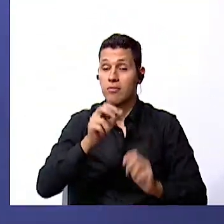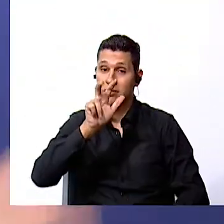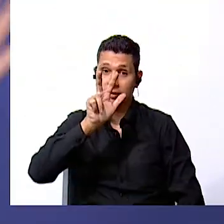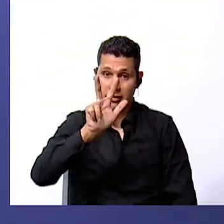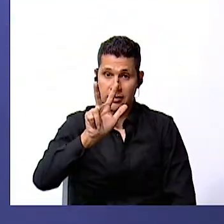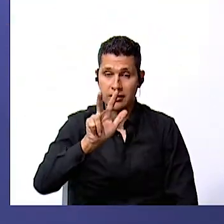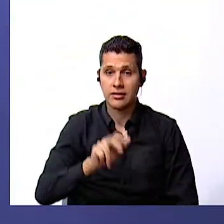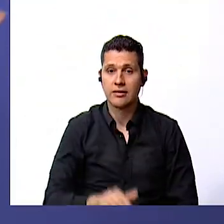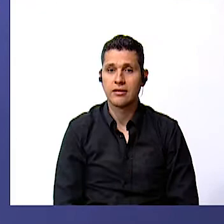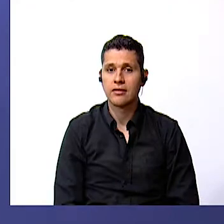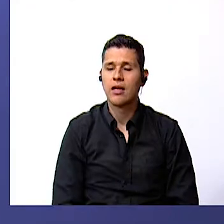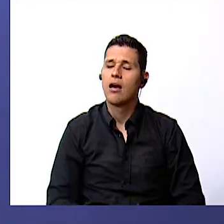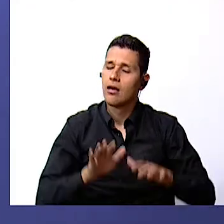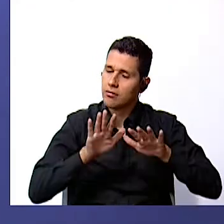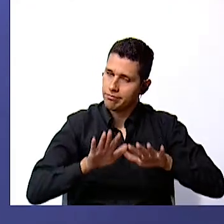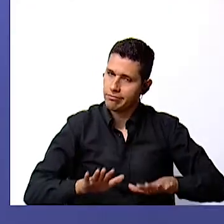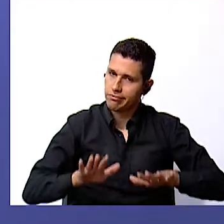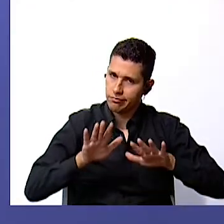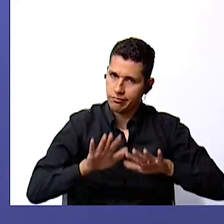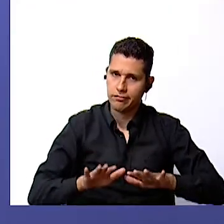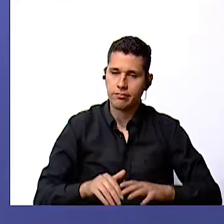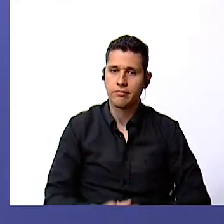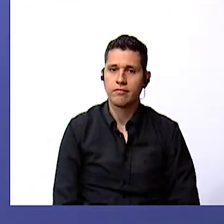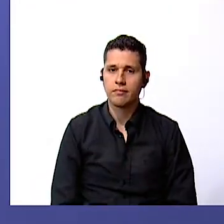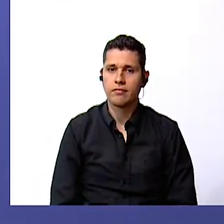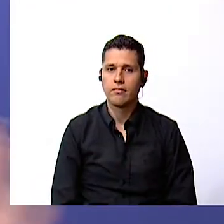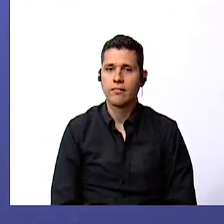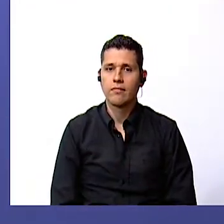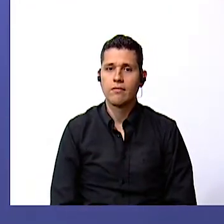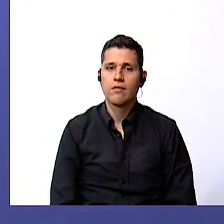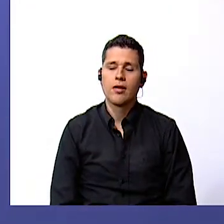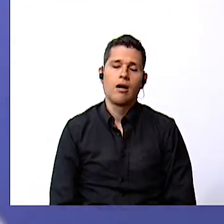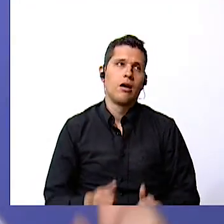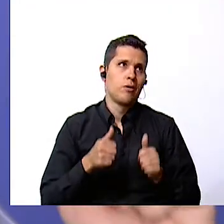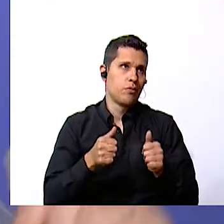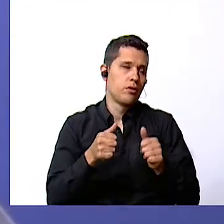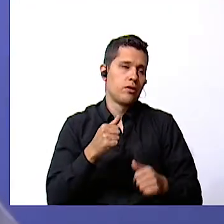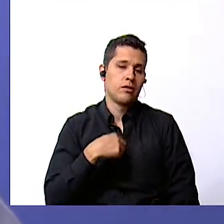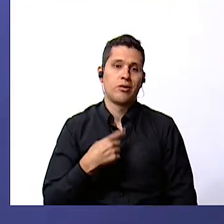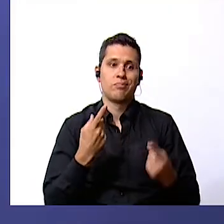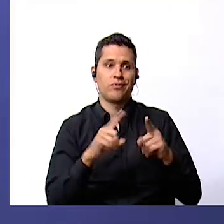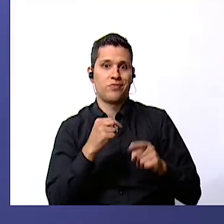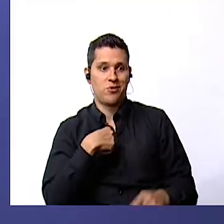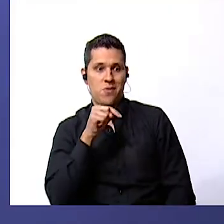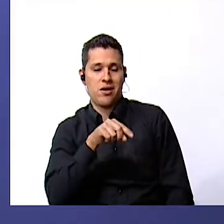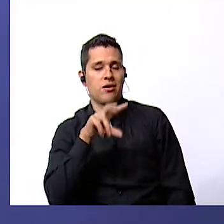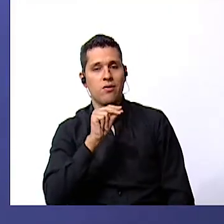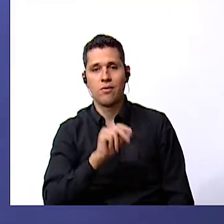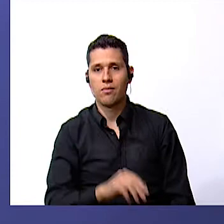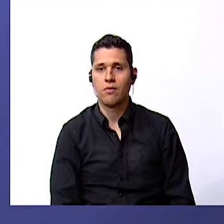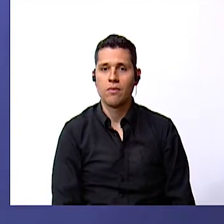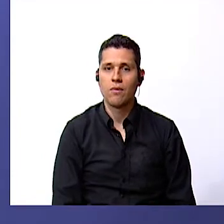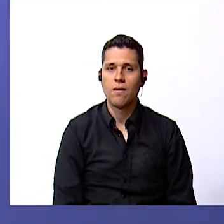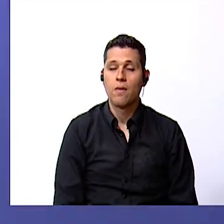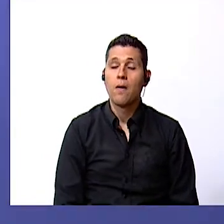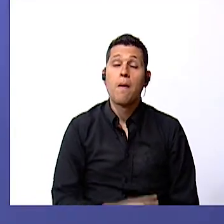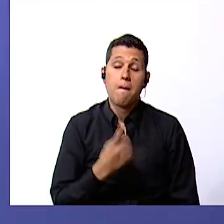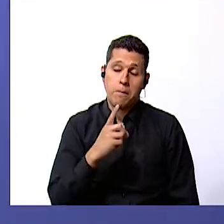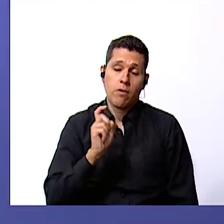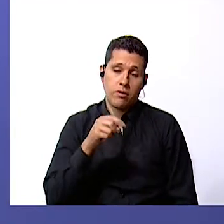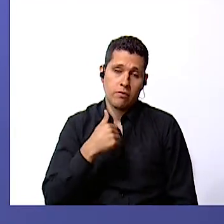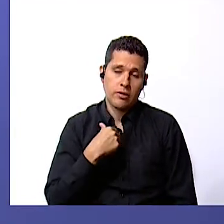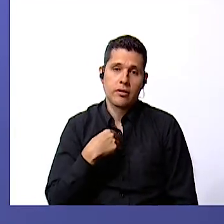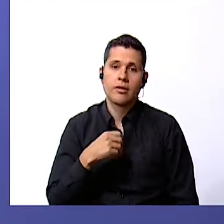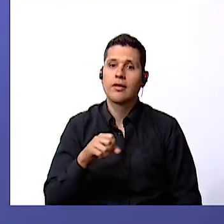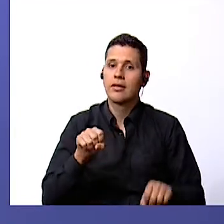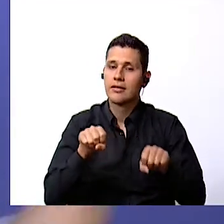3, stay calm. I am glad I was not there, but now I keep a pair of shoes right